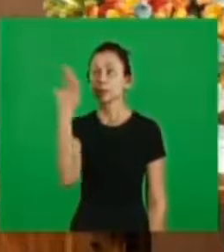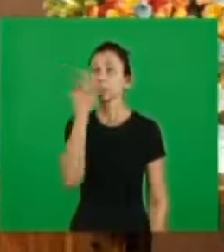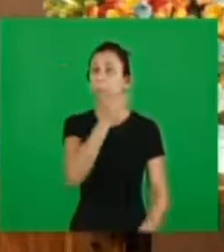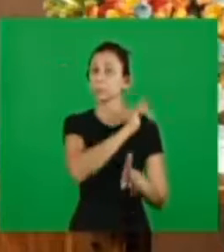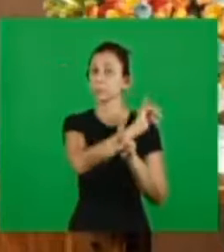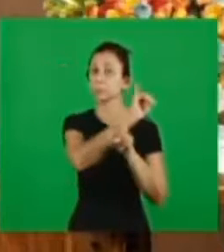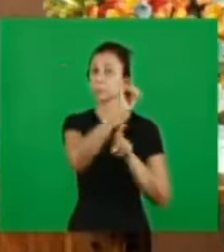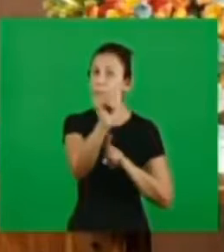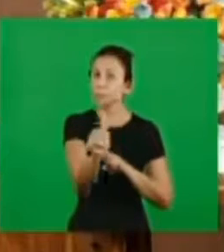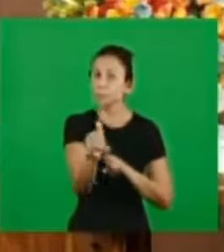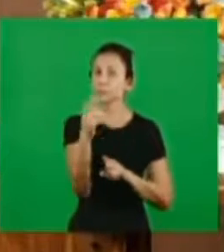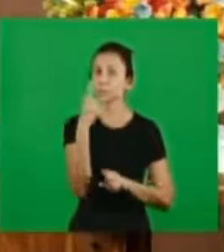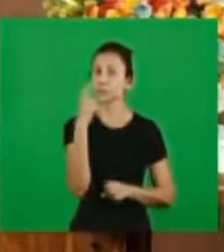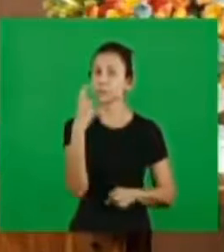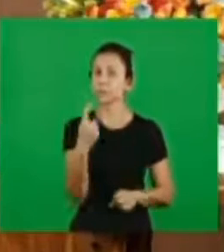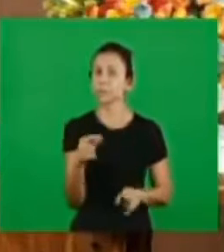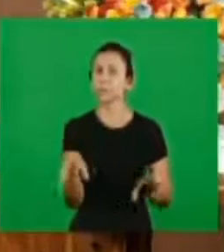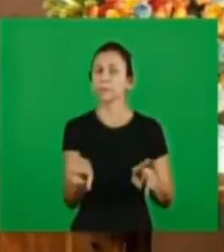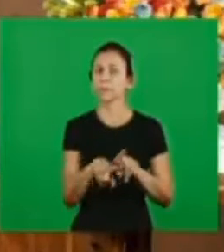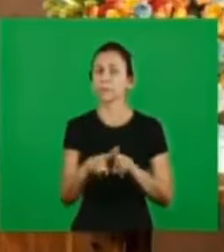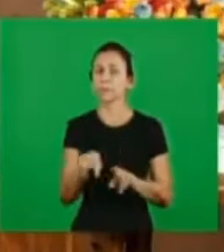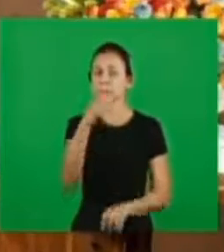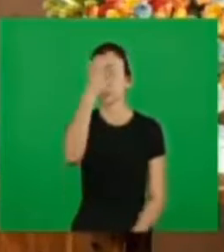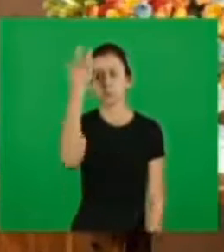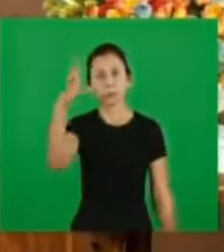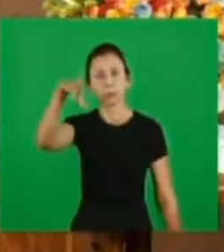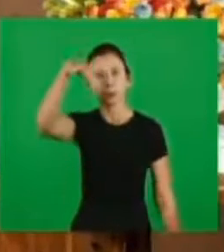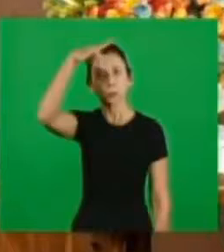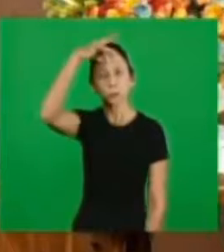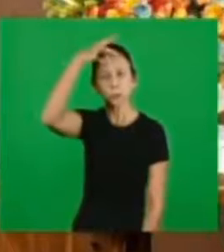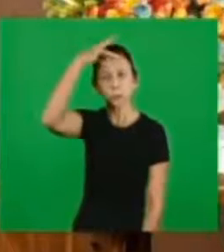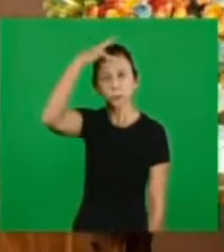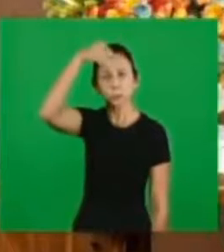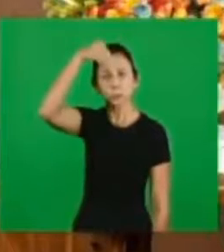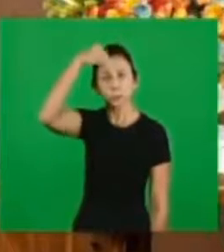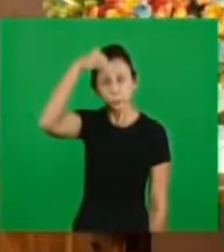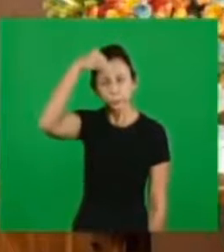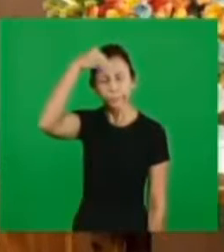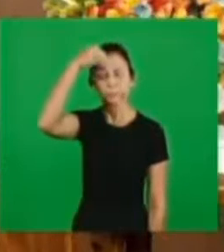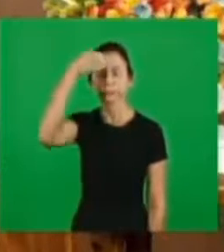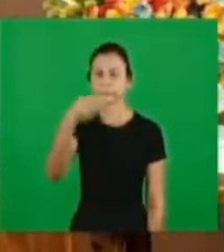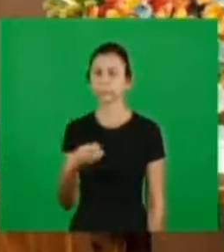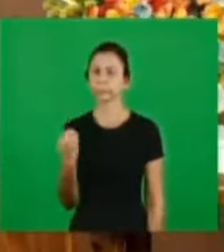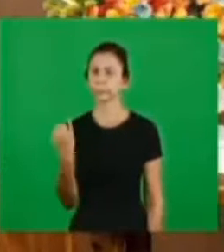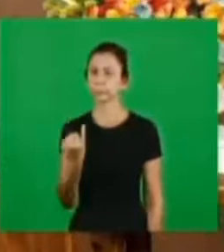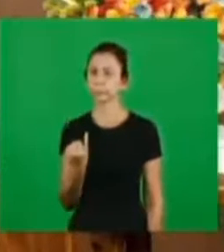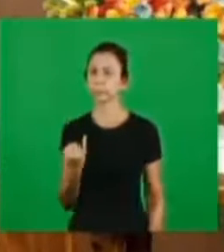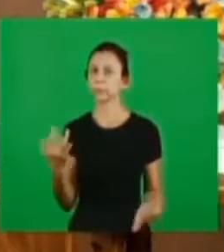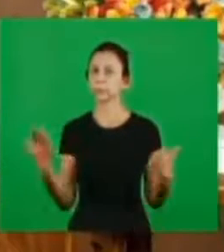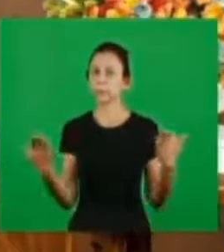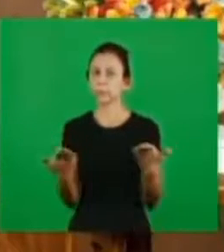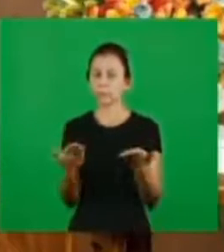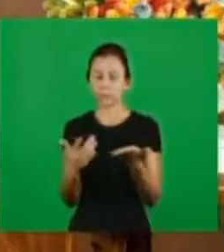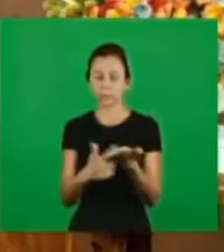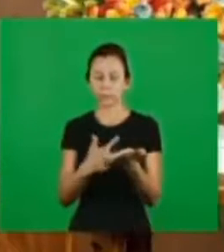of the prophecy and to those that keep those words. So we are